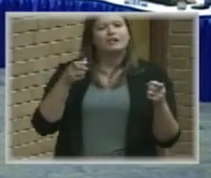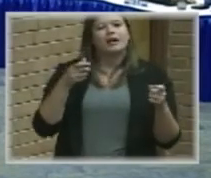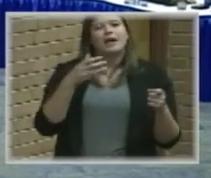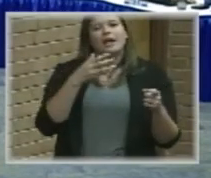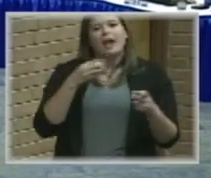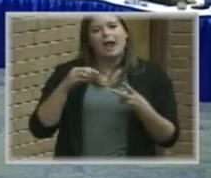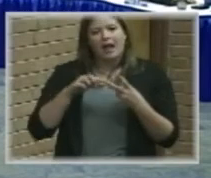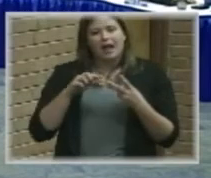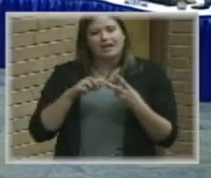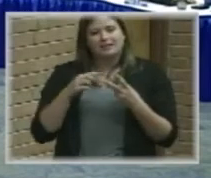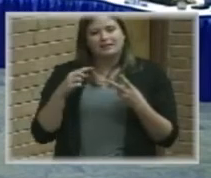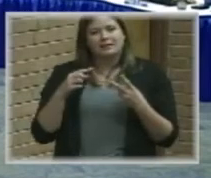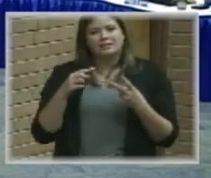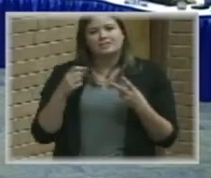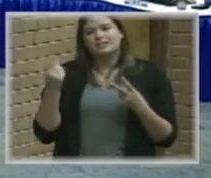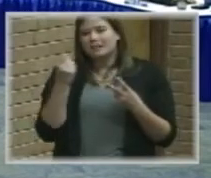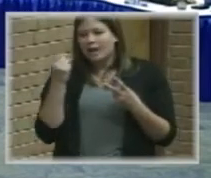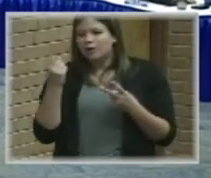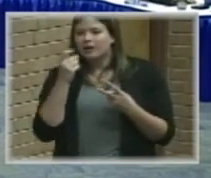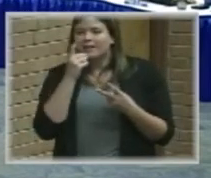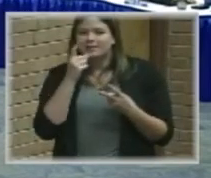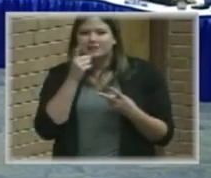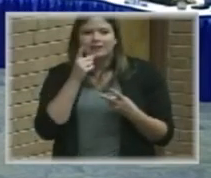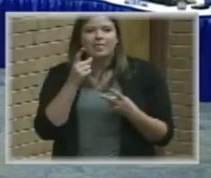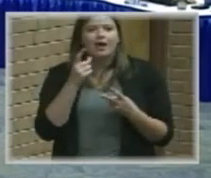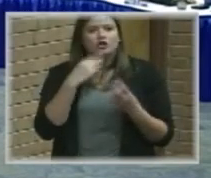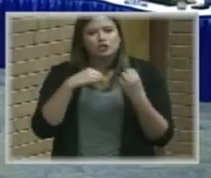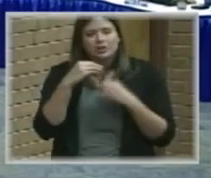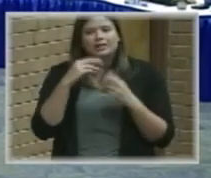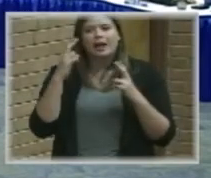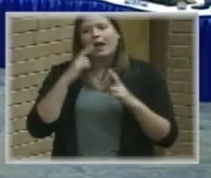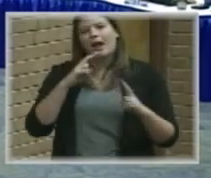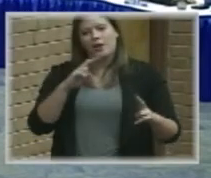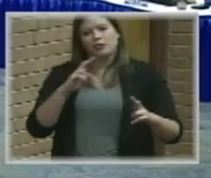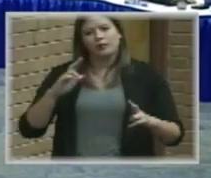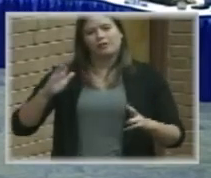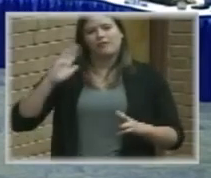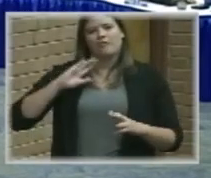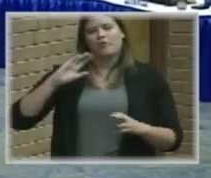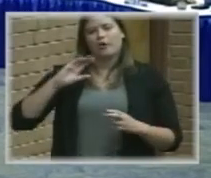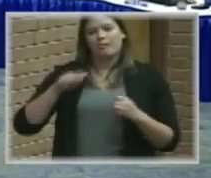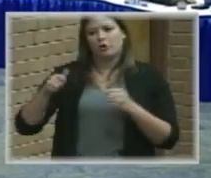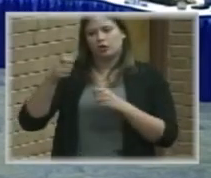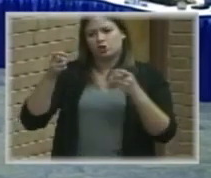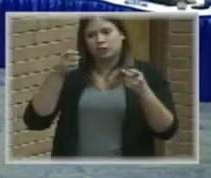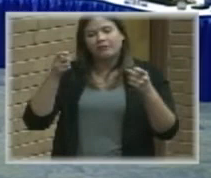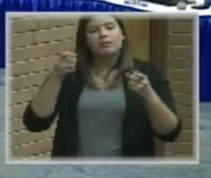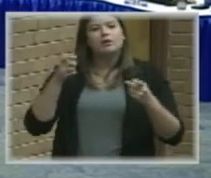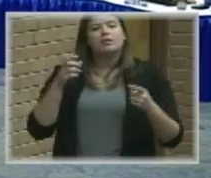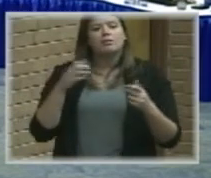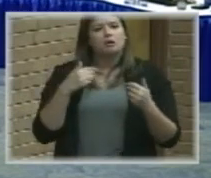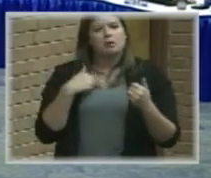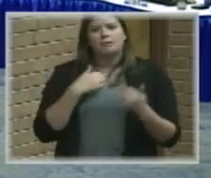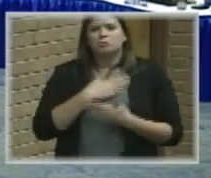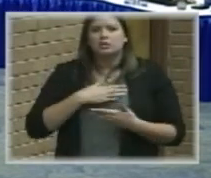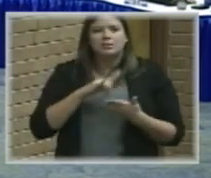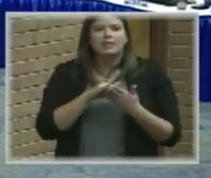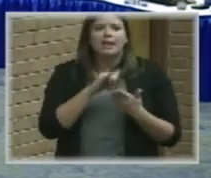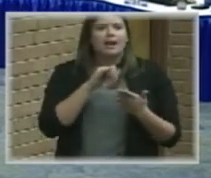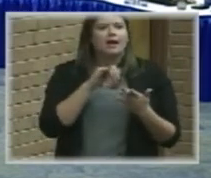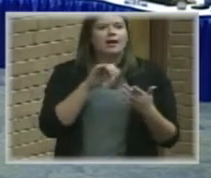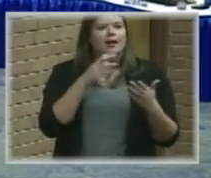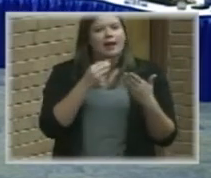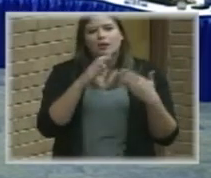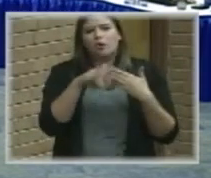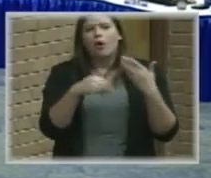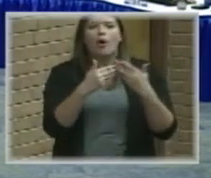luncheon honoring Chief Mark Henderson. And I appreciate not only that, but all of the work that you do,